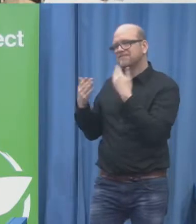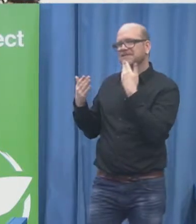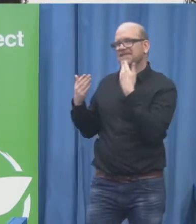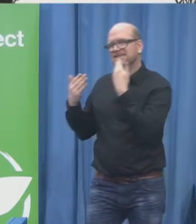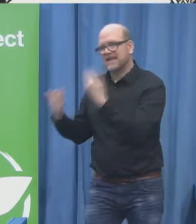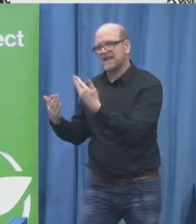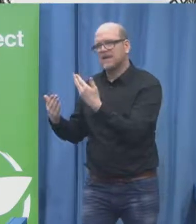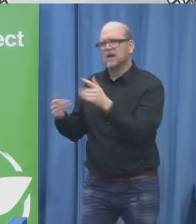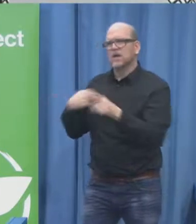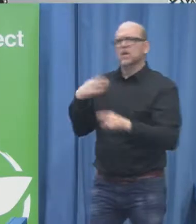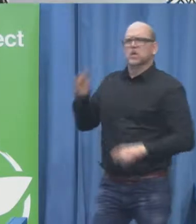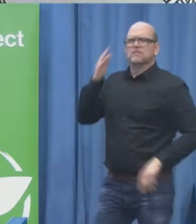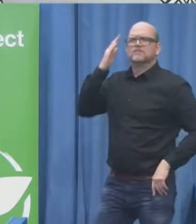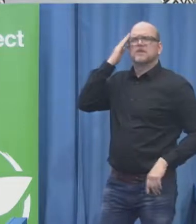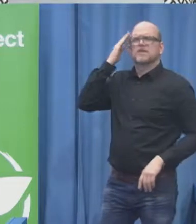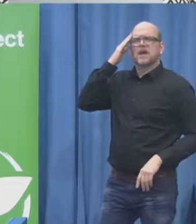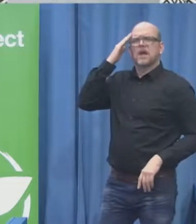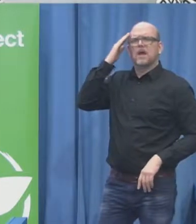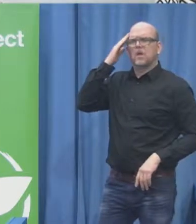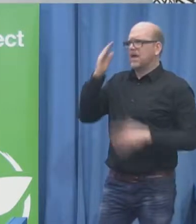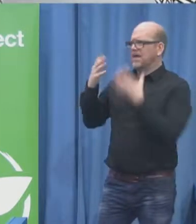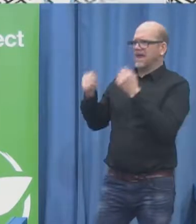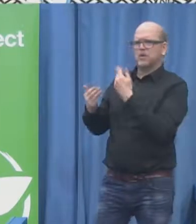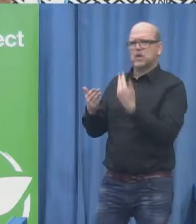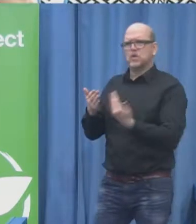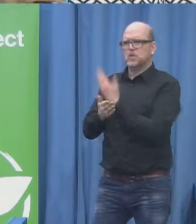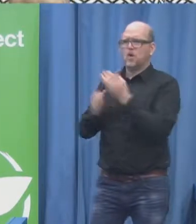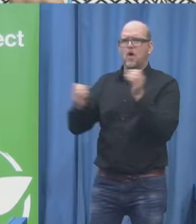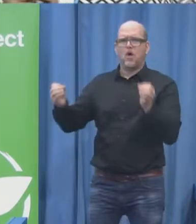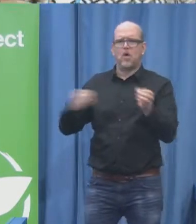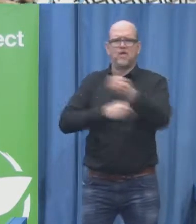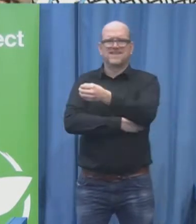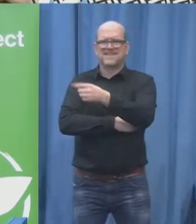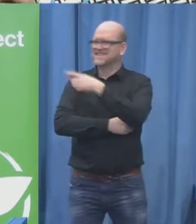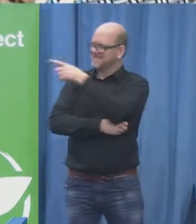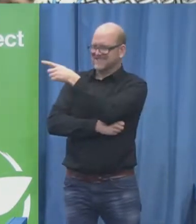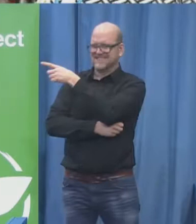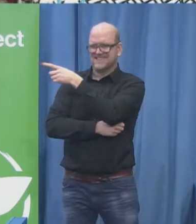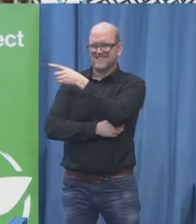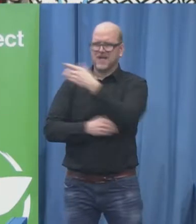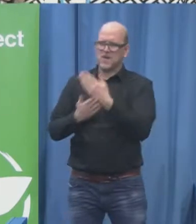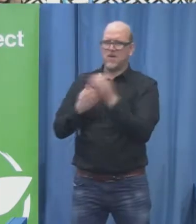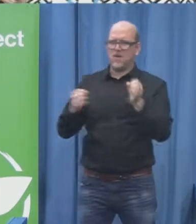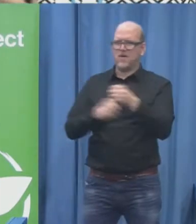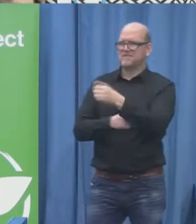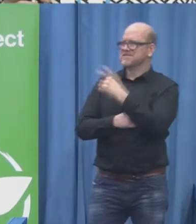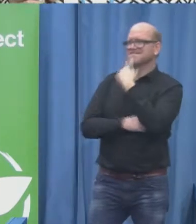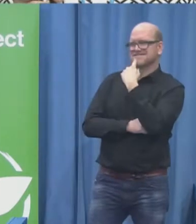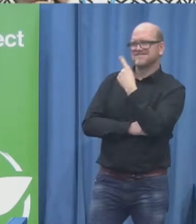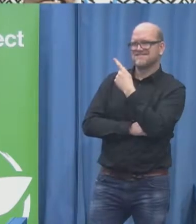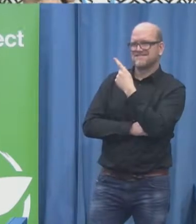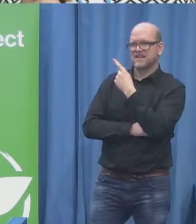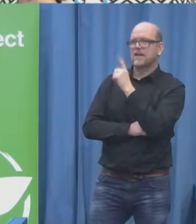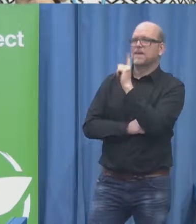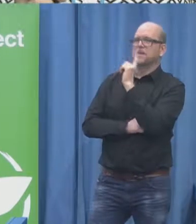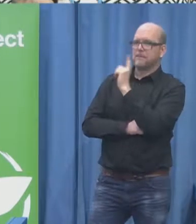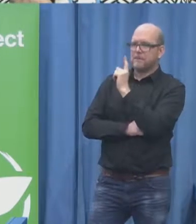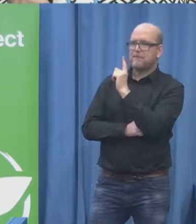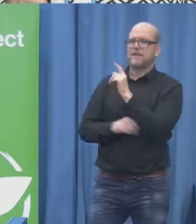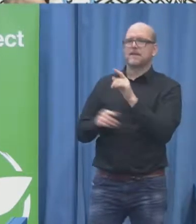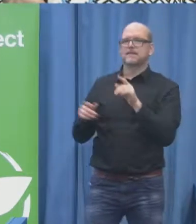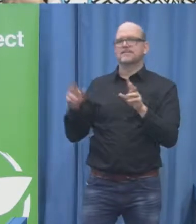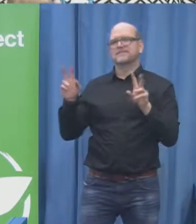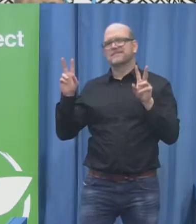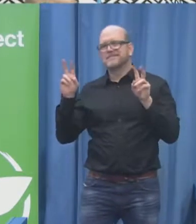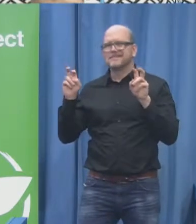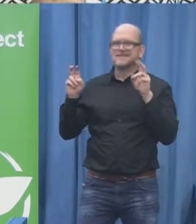here in Vienna. So we think that together we really have achieved something very incredible with our joint work.